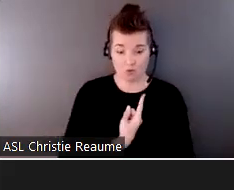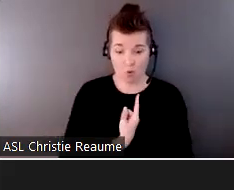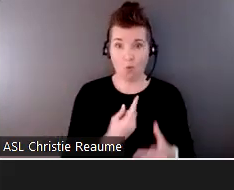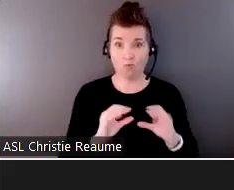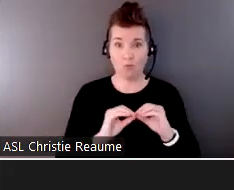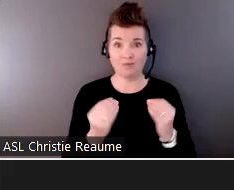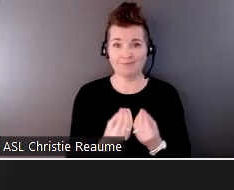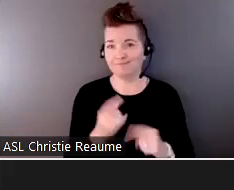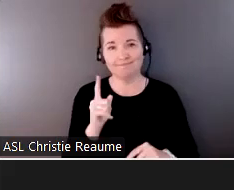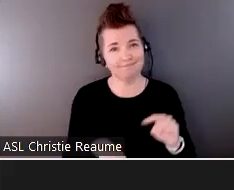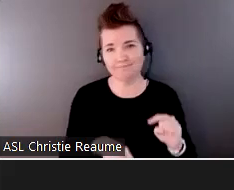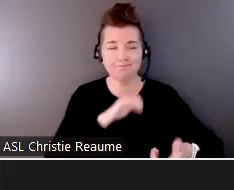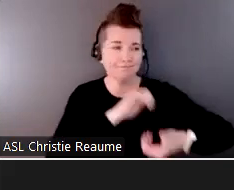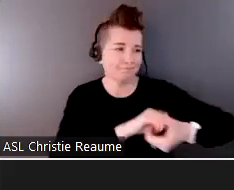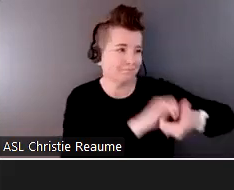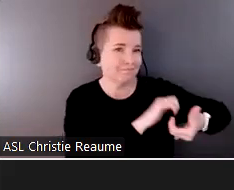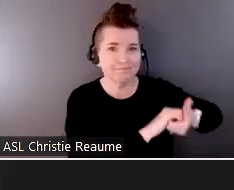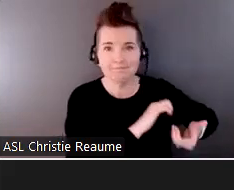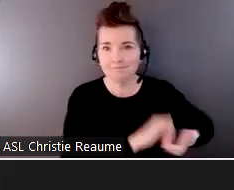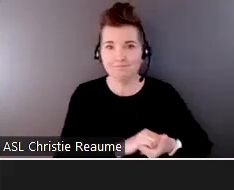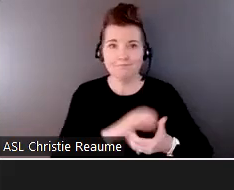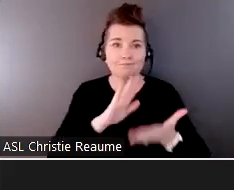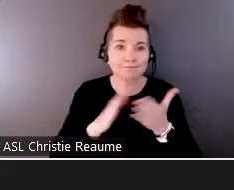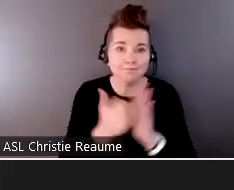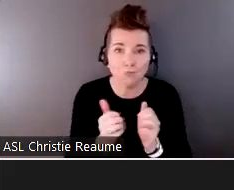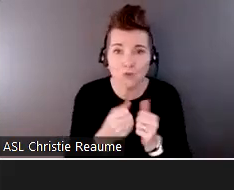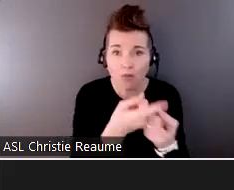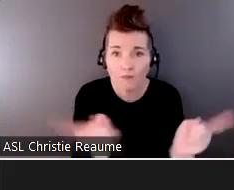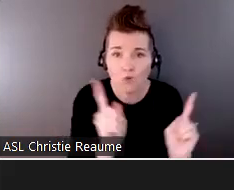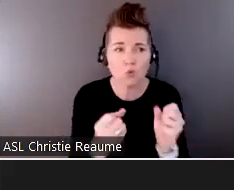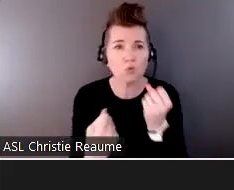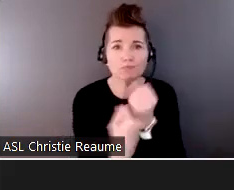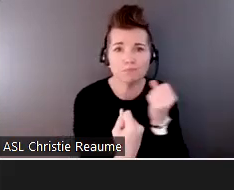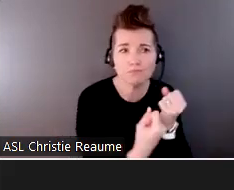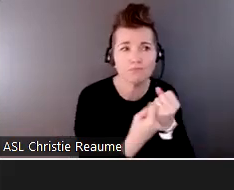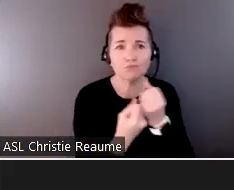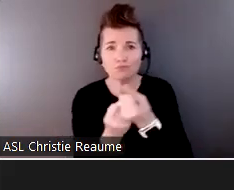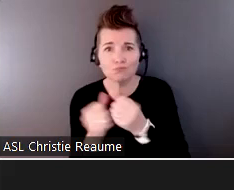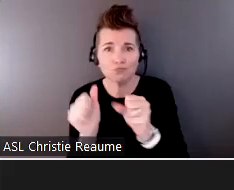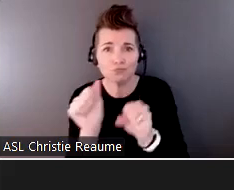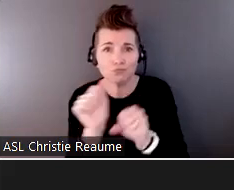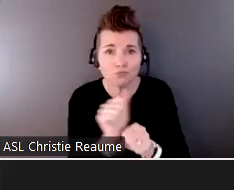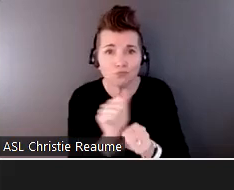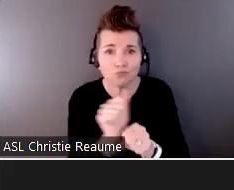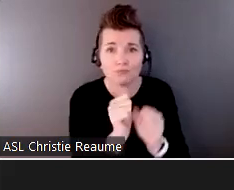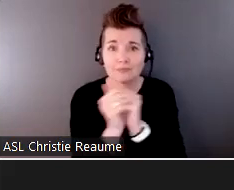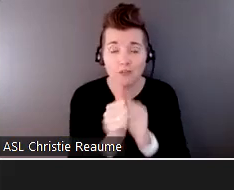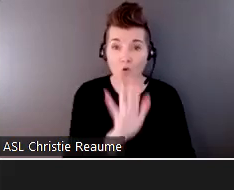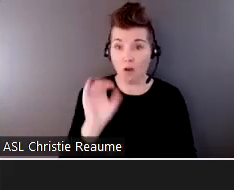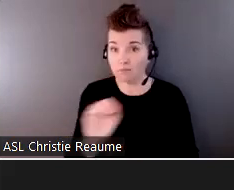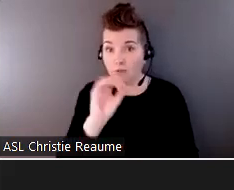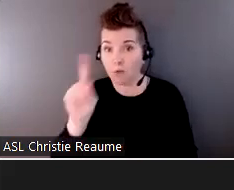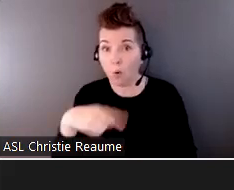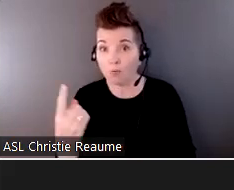Partners that includes yourselves and the other organizations across not only within Ontario but across Canada and